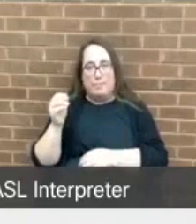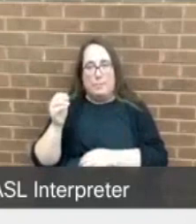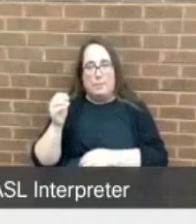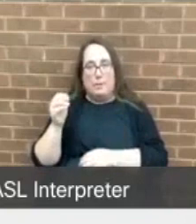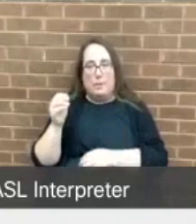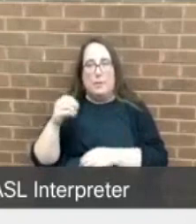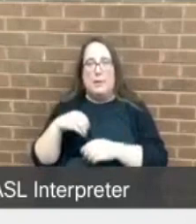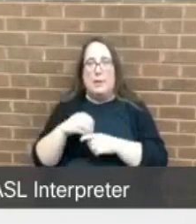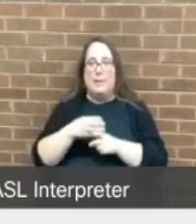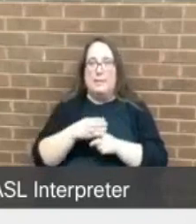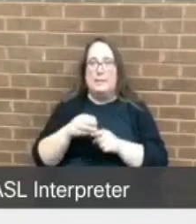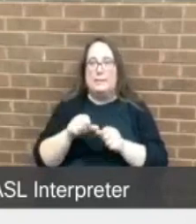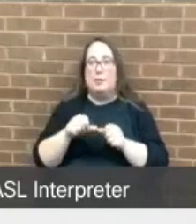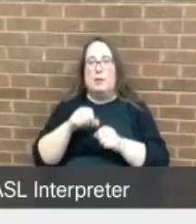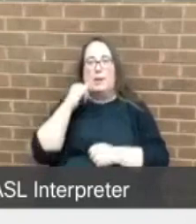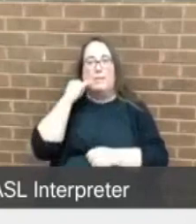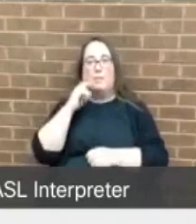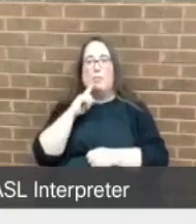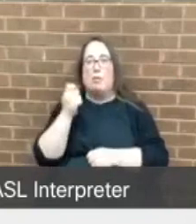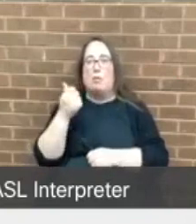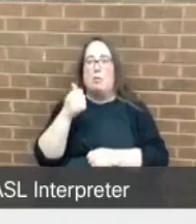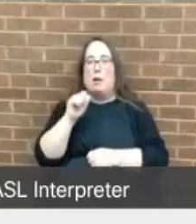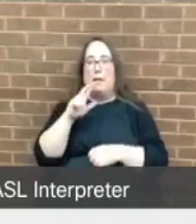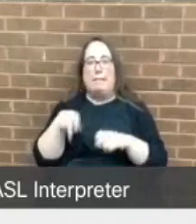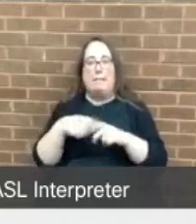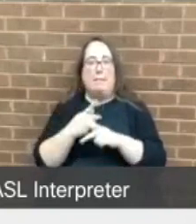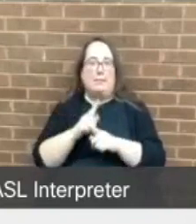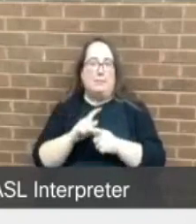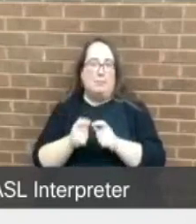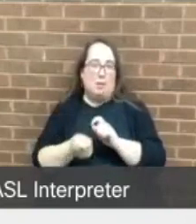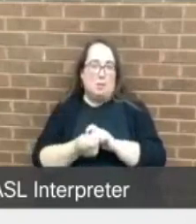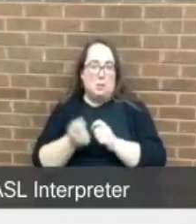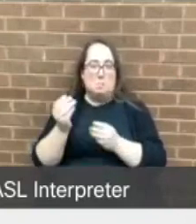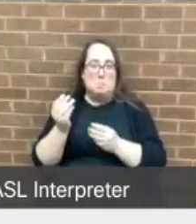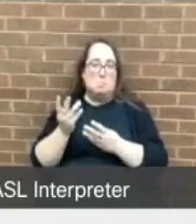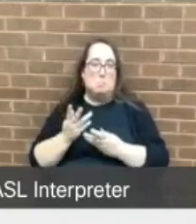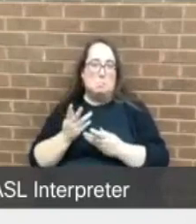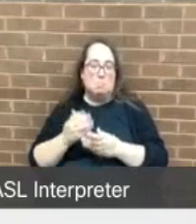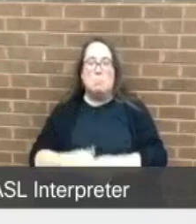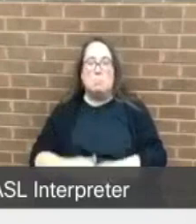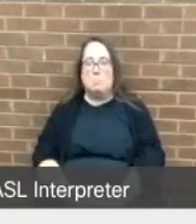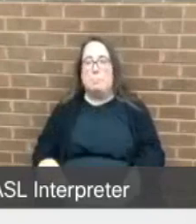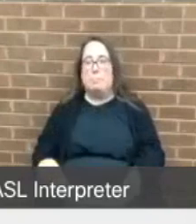area if there are any kind of changes.